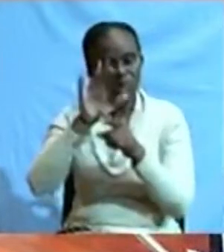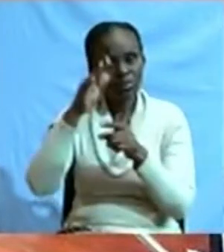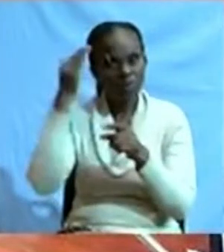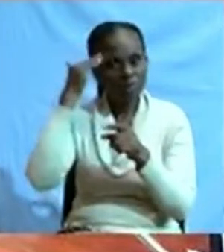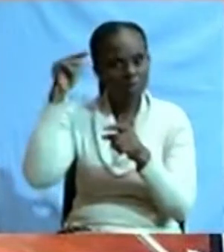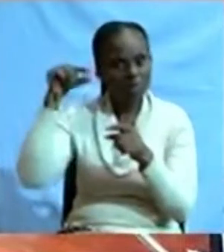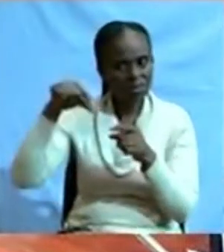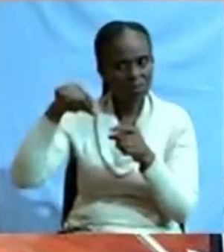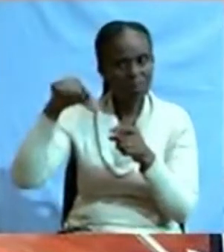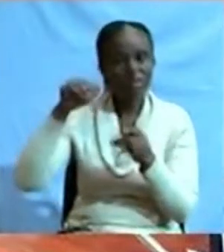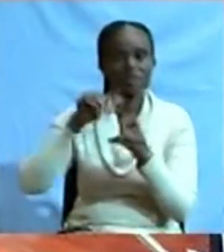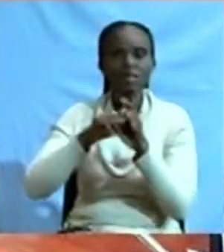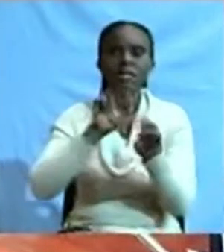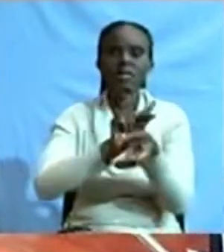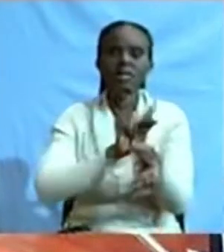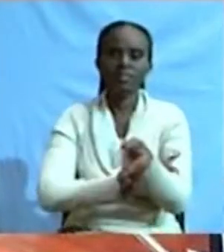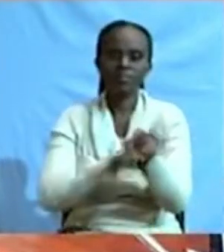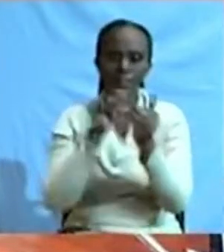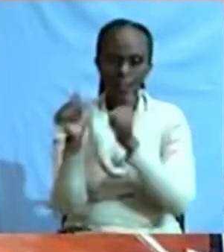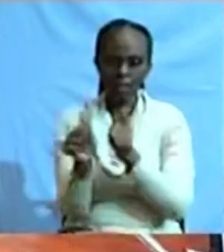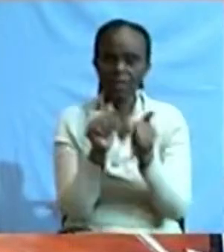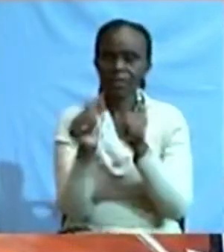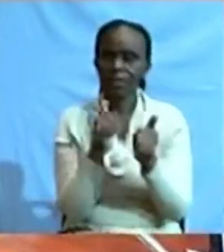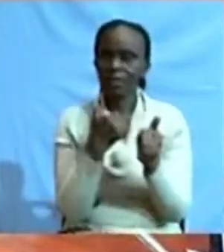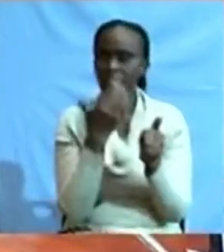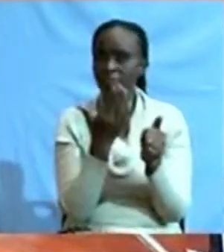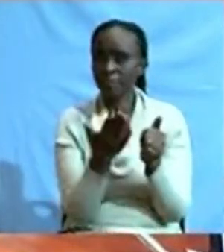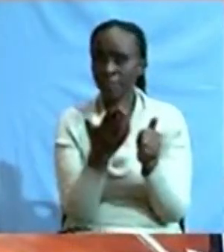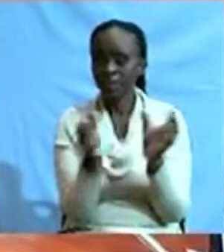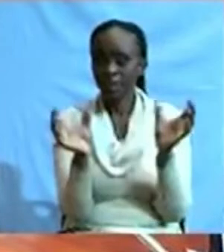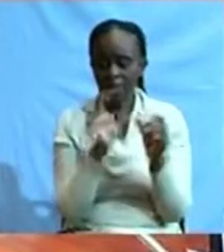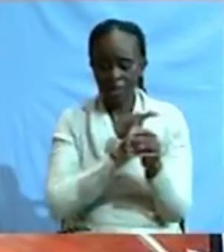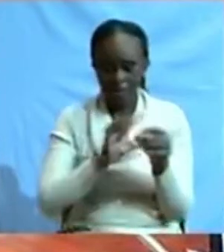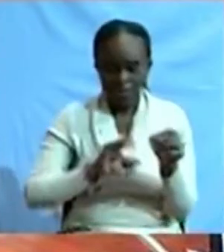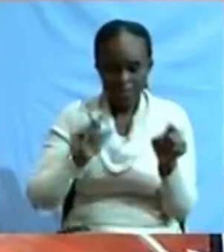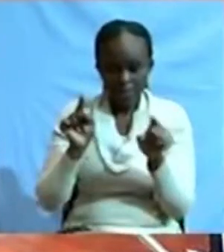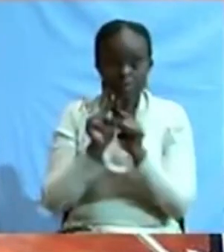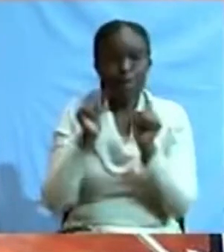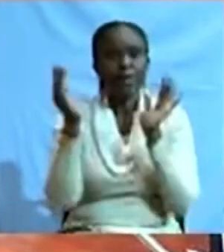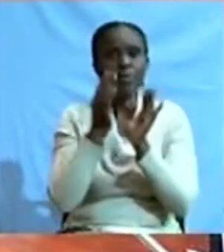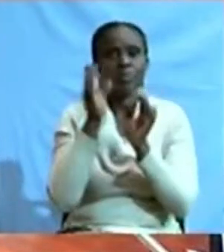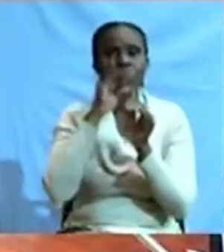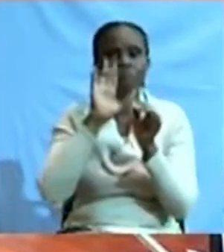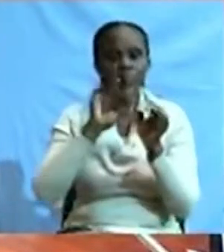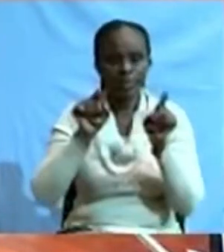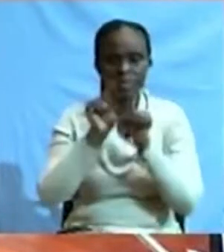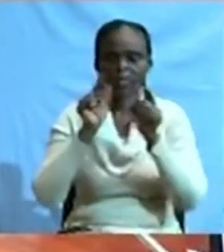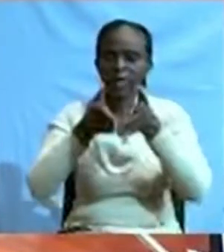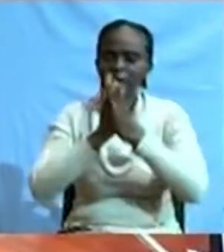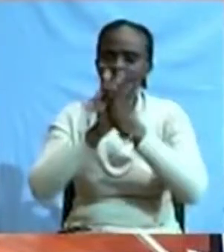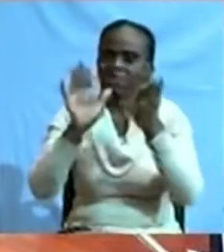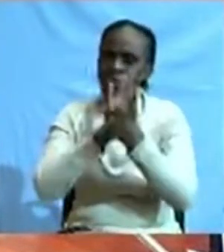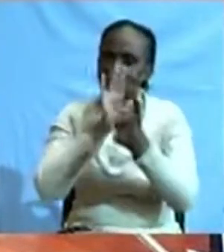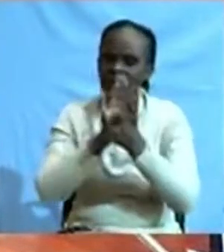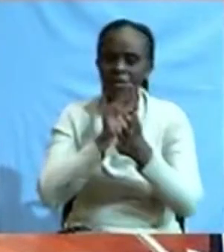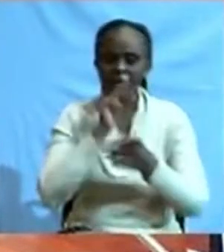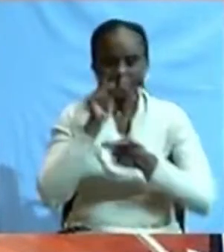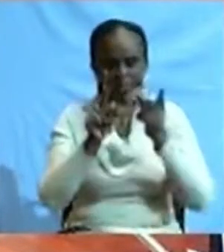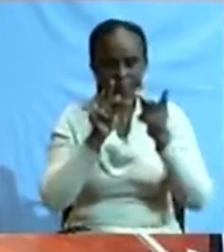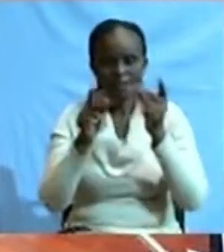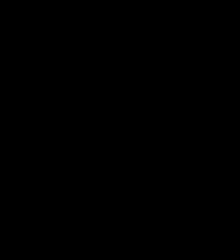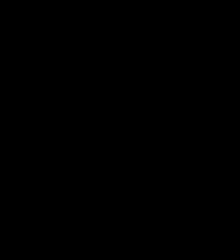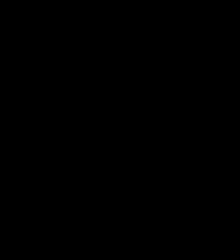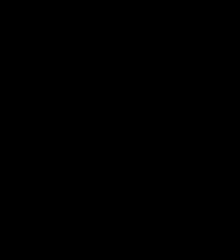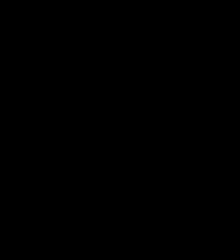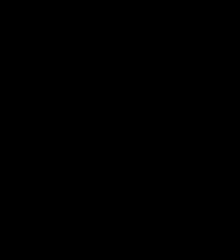Kasama. Action taken: the company was approached and requested to speed up the process of implementing